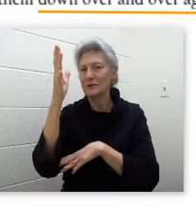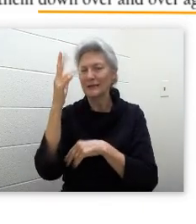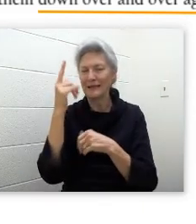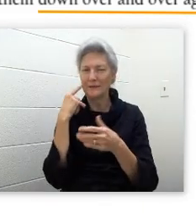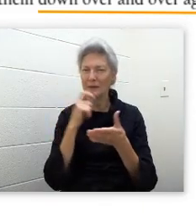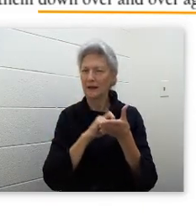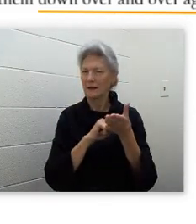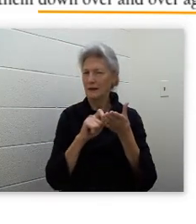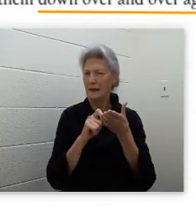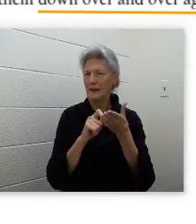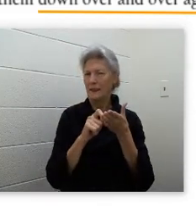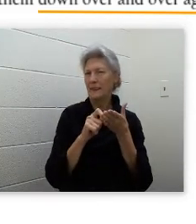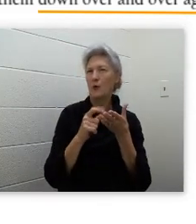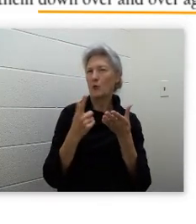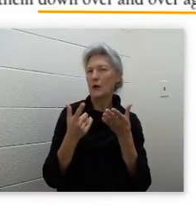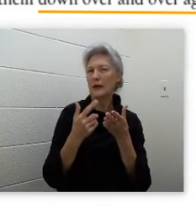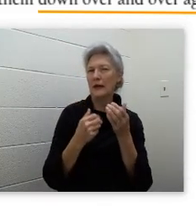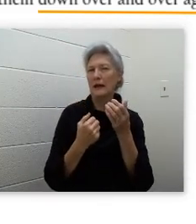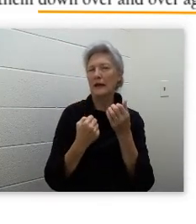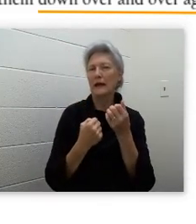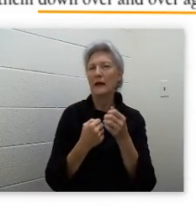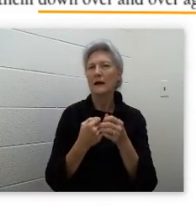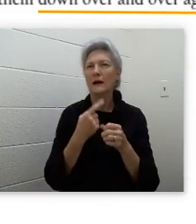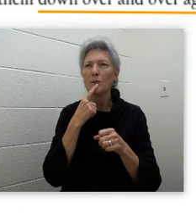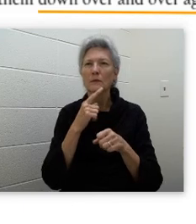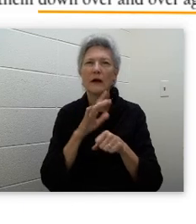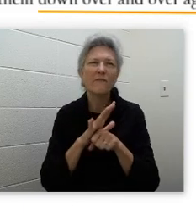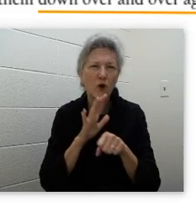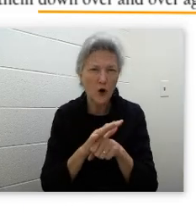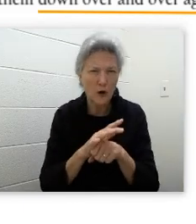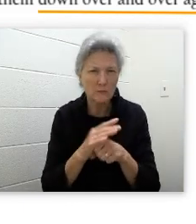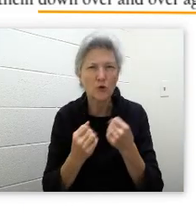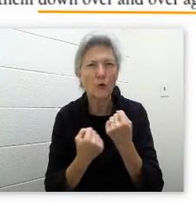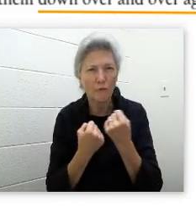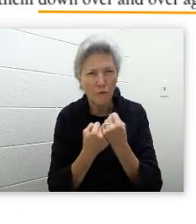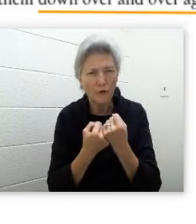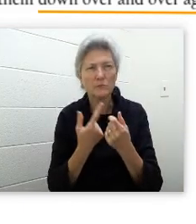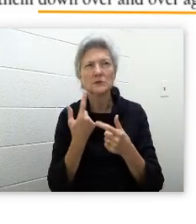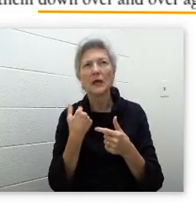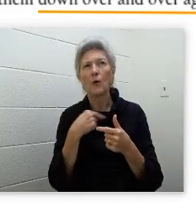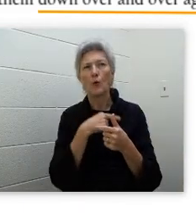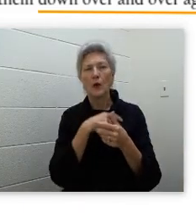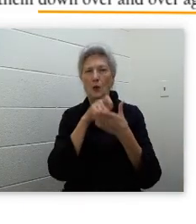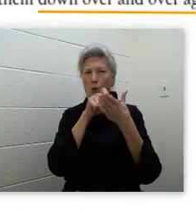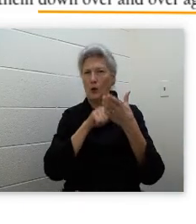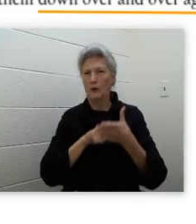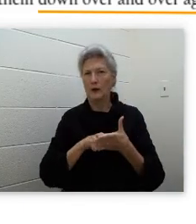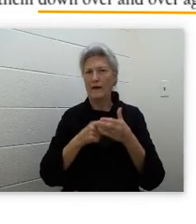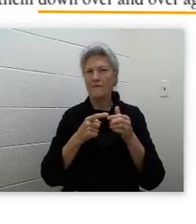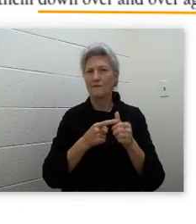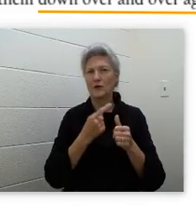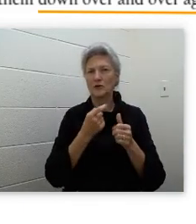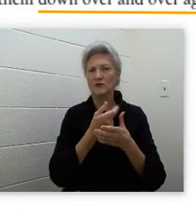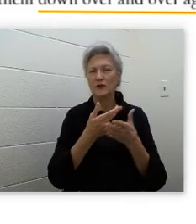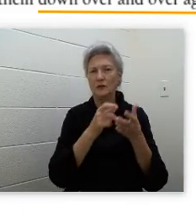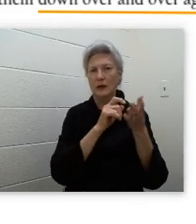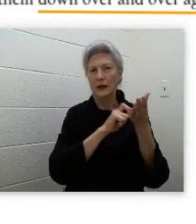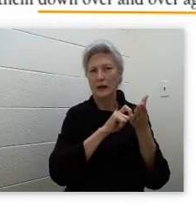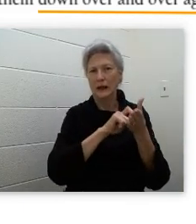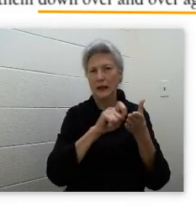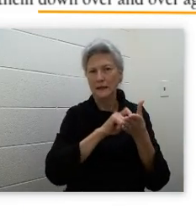underline again because that just reconfirms what we annotated in our first couple of lines in this